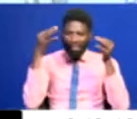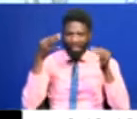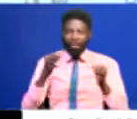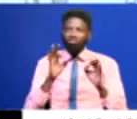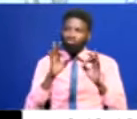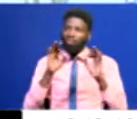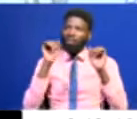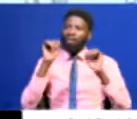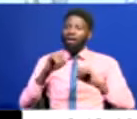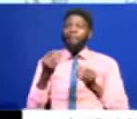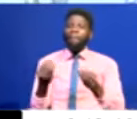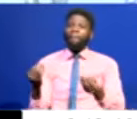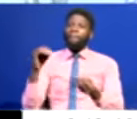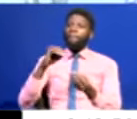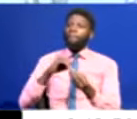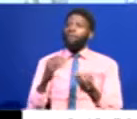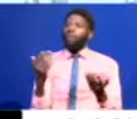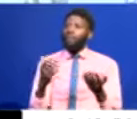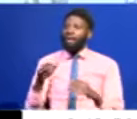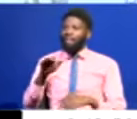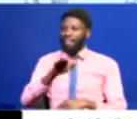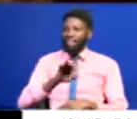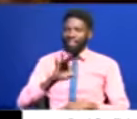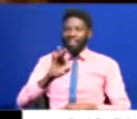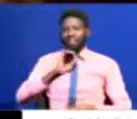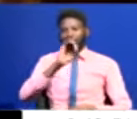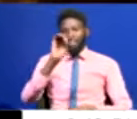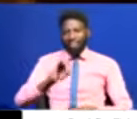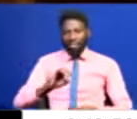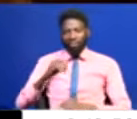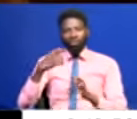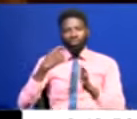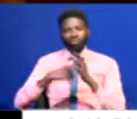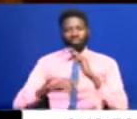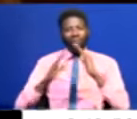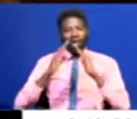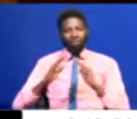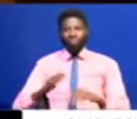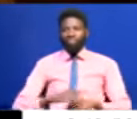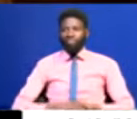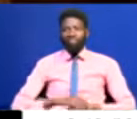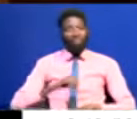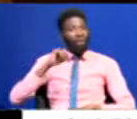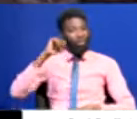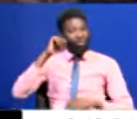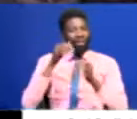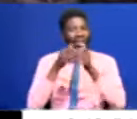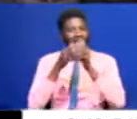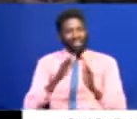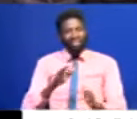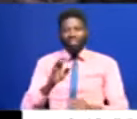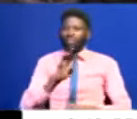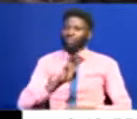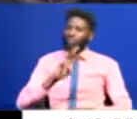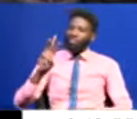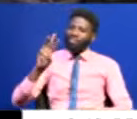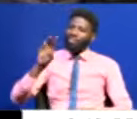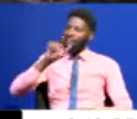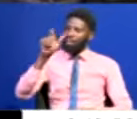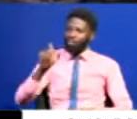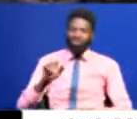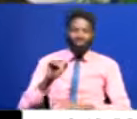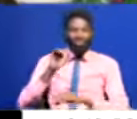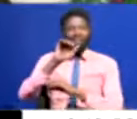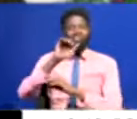on the 3% charge on housing. And political leaders from the Western region have called on Kenyans to give